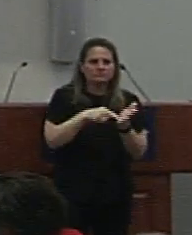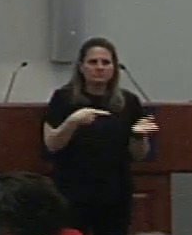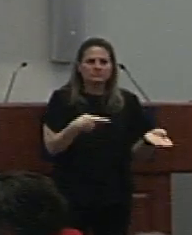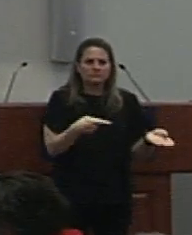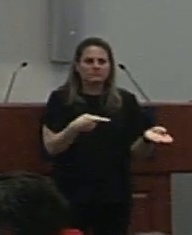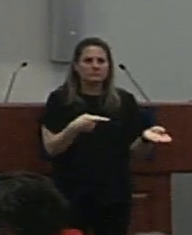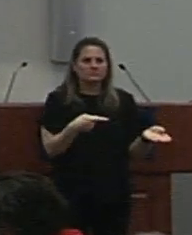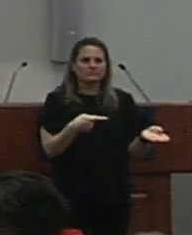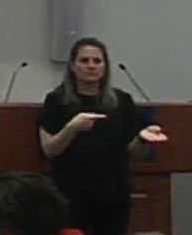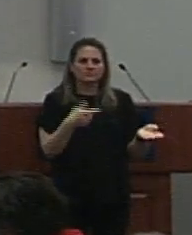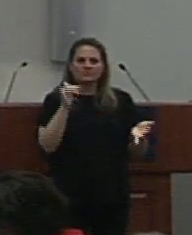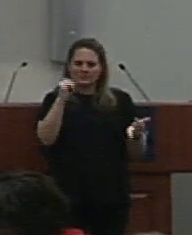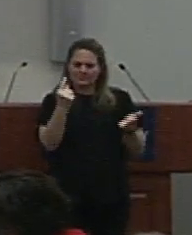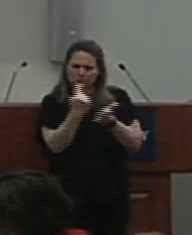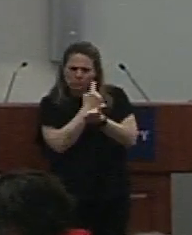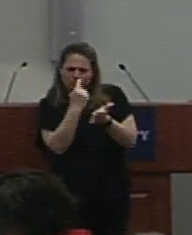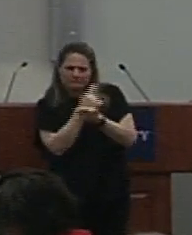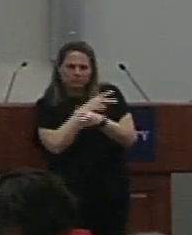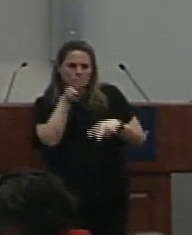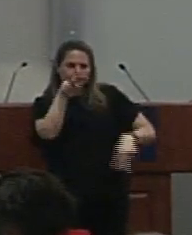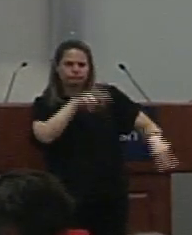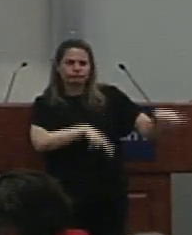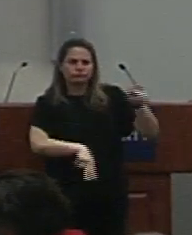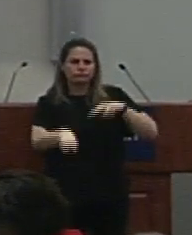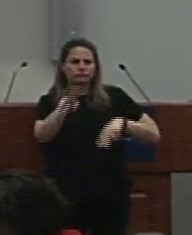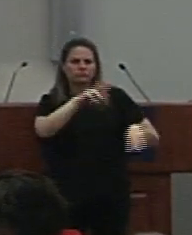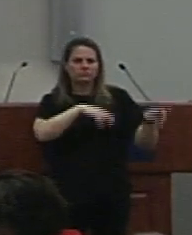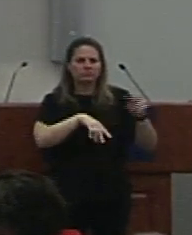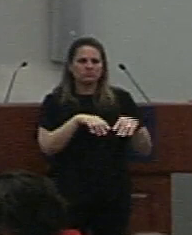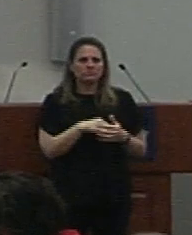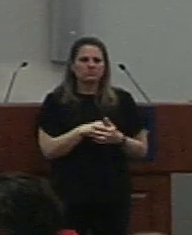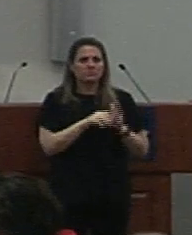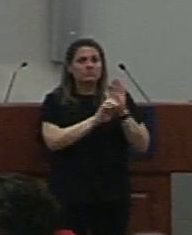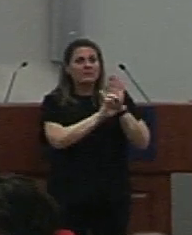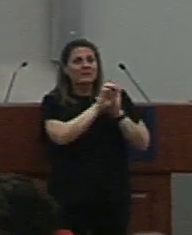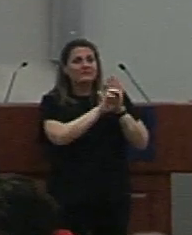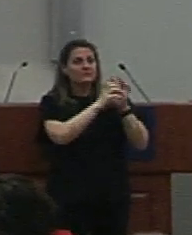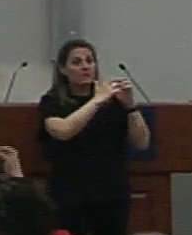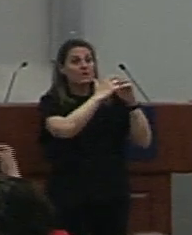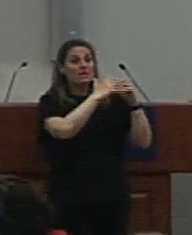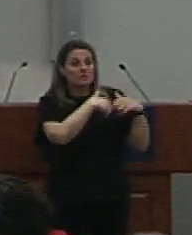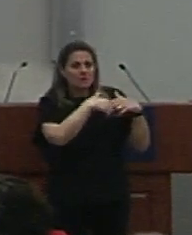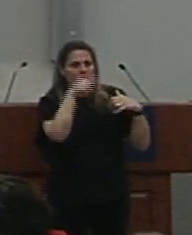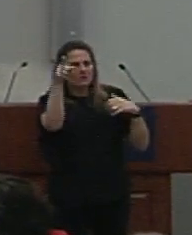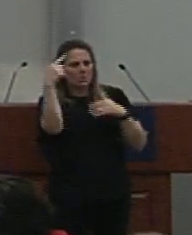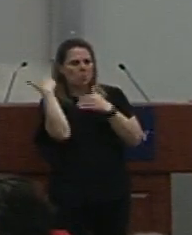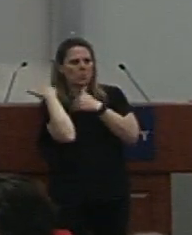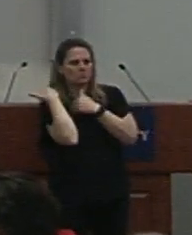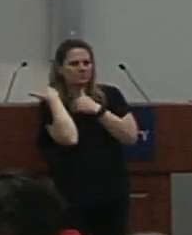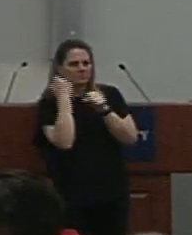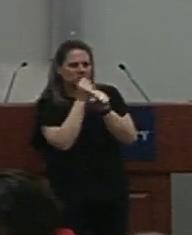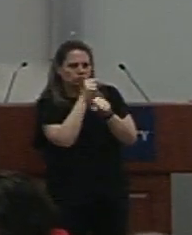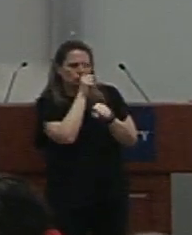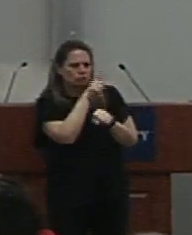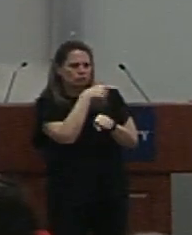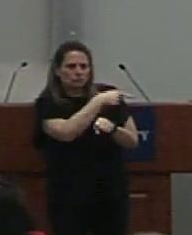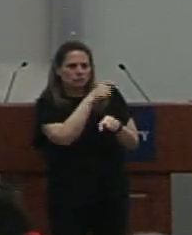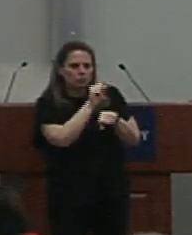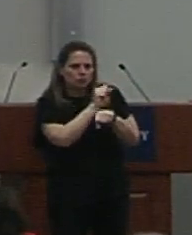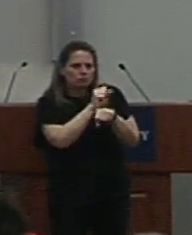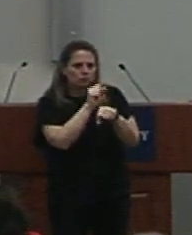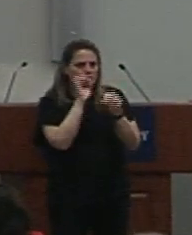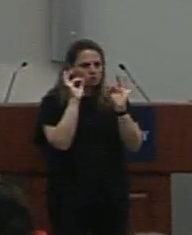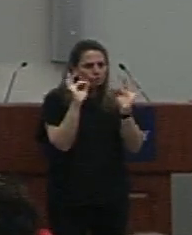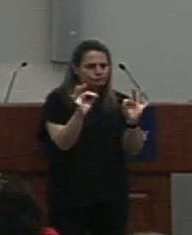sure that doorways are wide enough, and then things like you mentioned too, Bill, lighting and other issues that we really need to pay attention to.